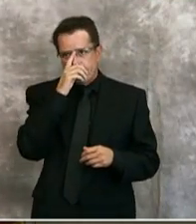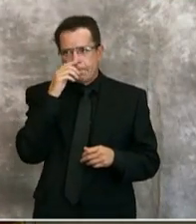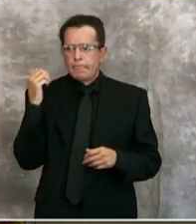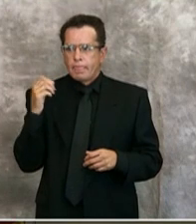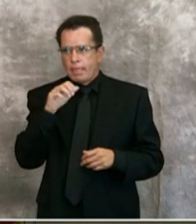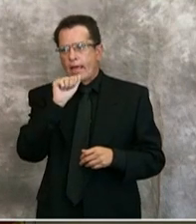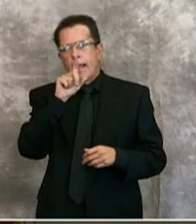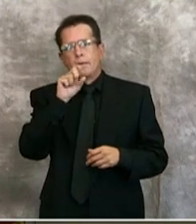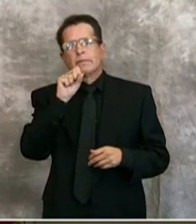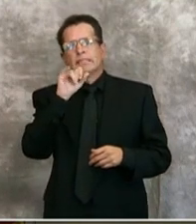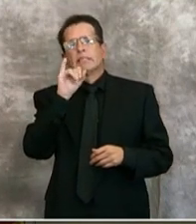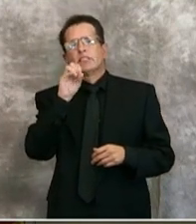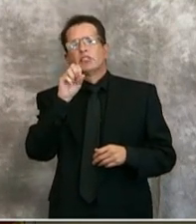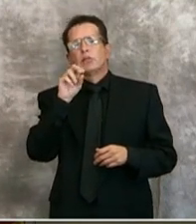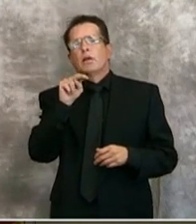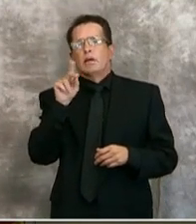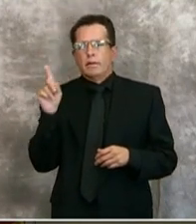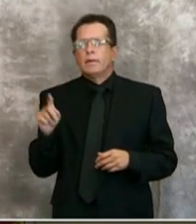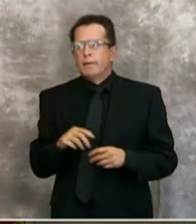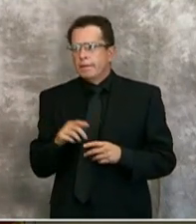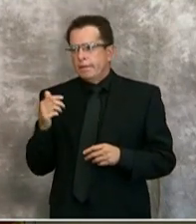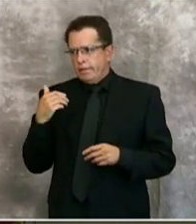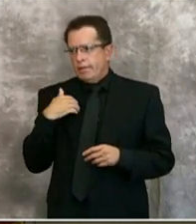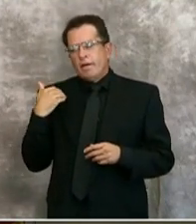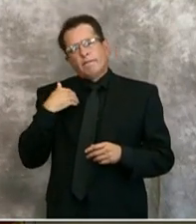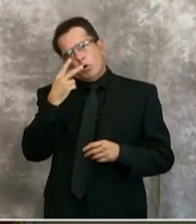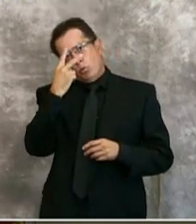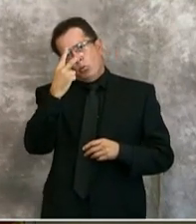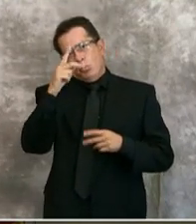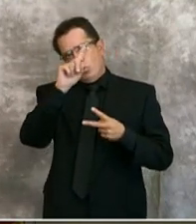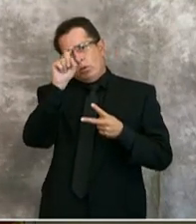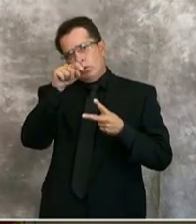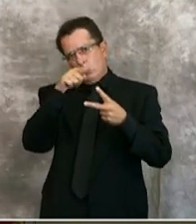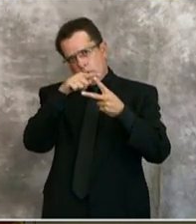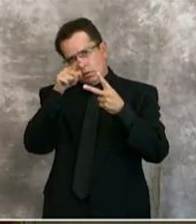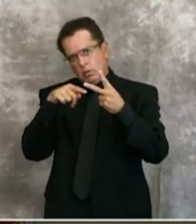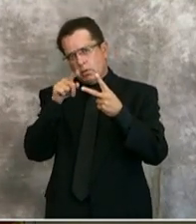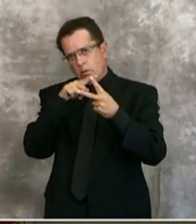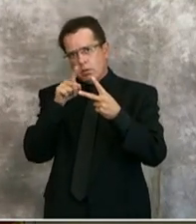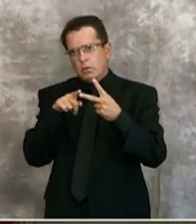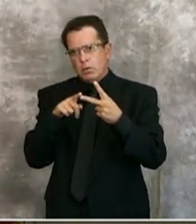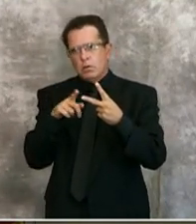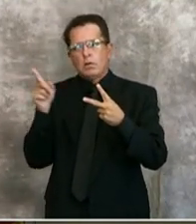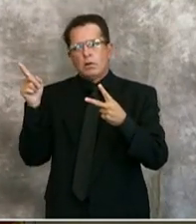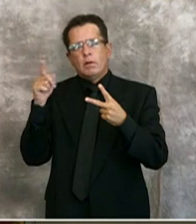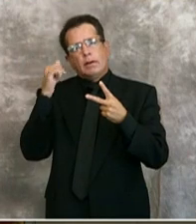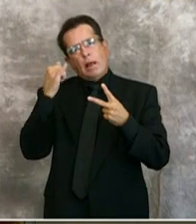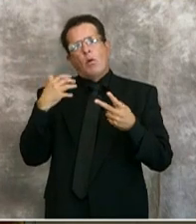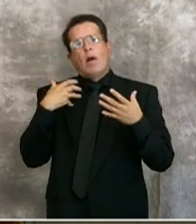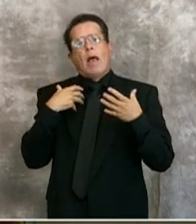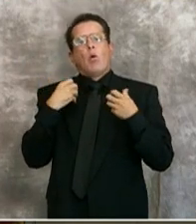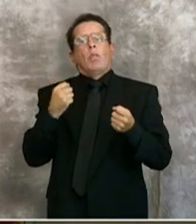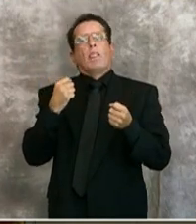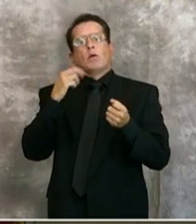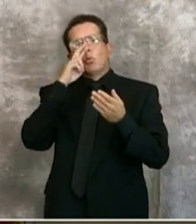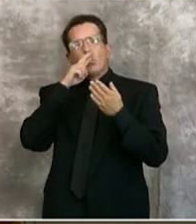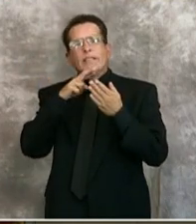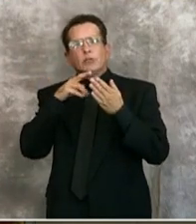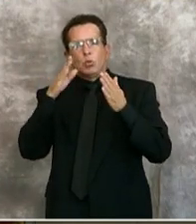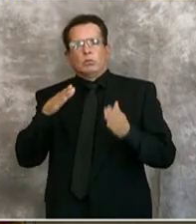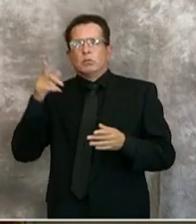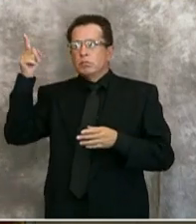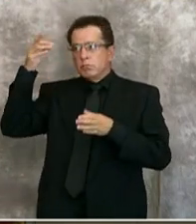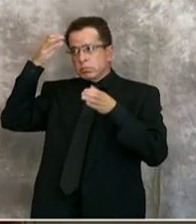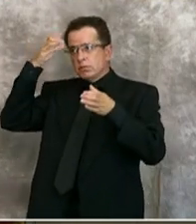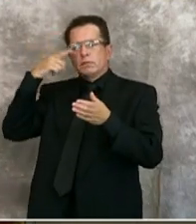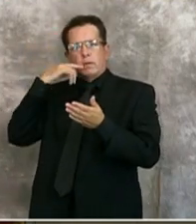Yeah, hi. Thanks for taking my question. I have two real quick. I'll start with this one. So health researchers say despite current numbers,